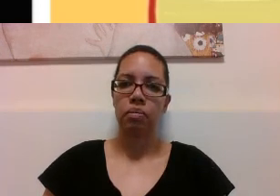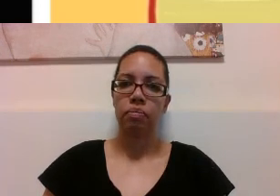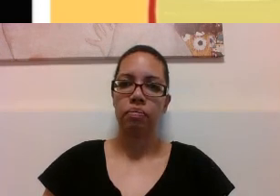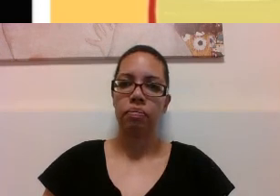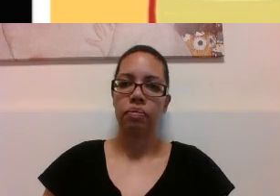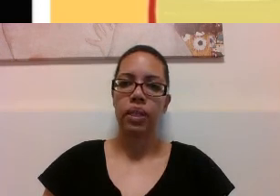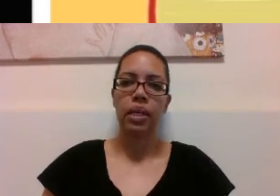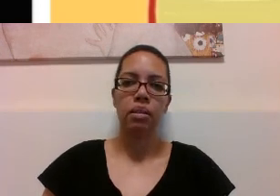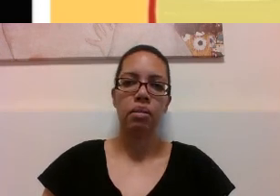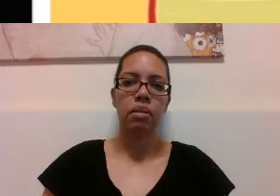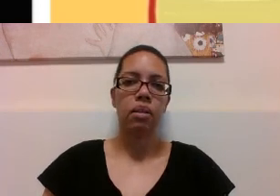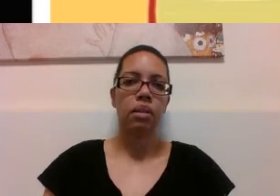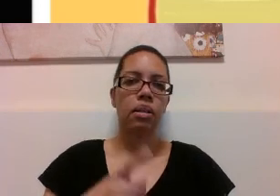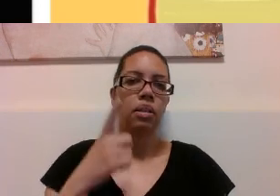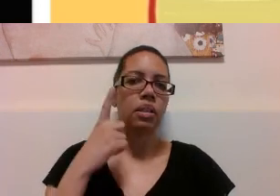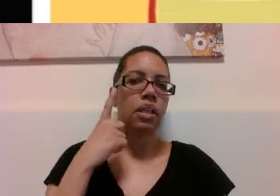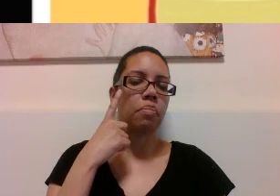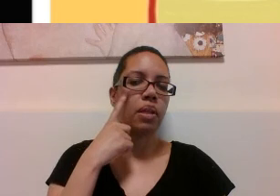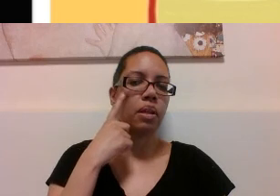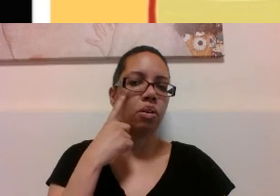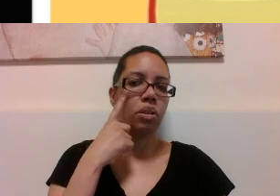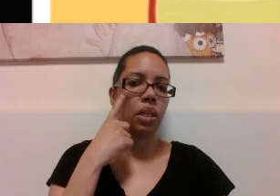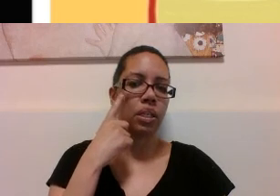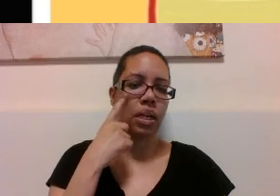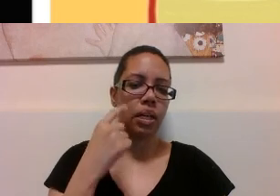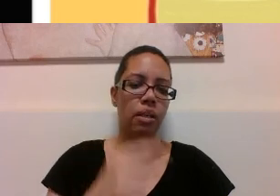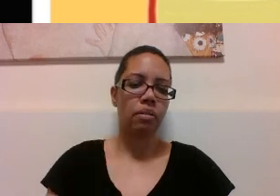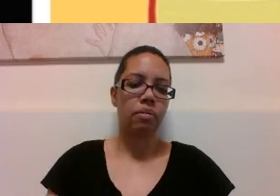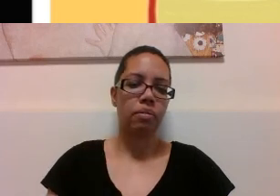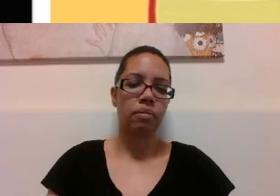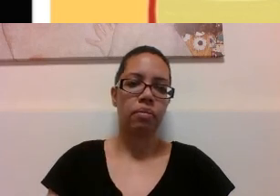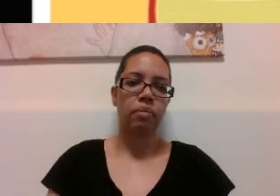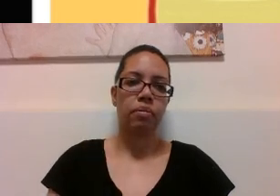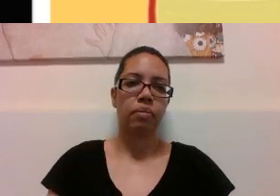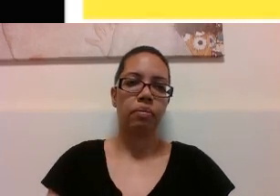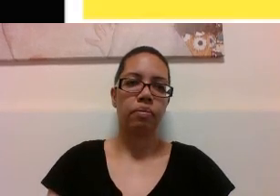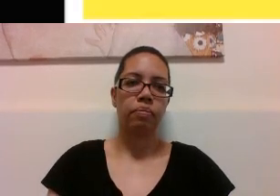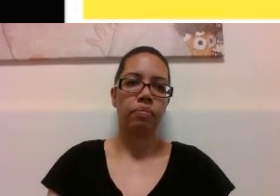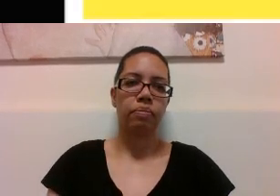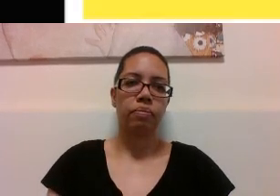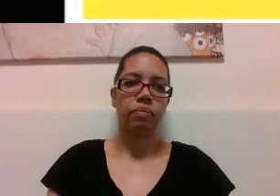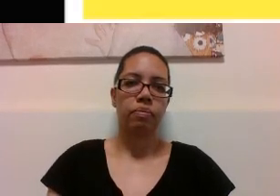beans. Then something caught his eye.